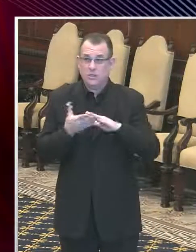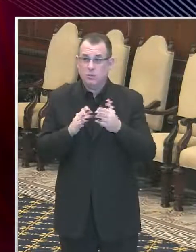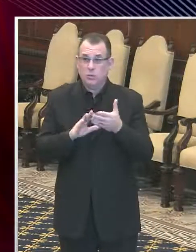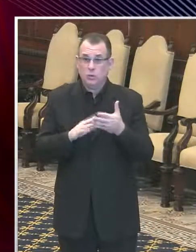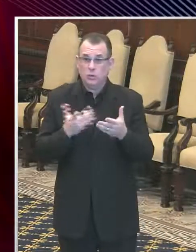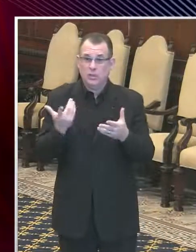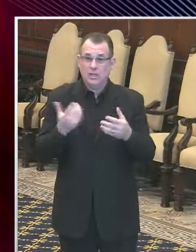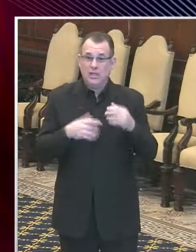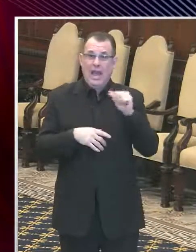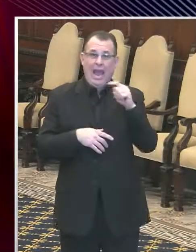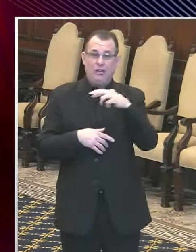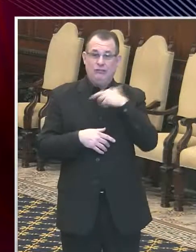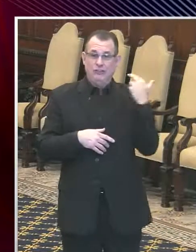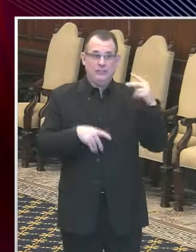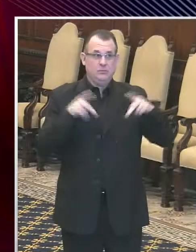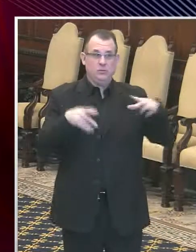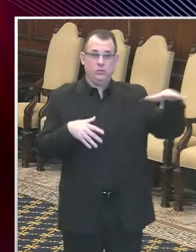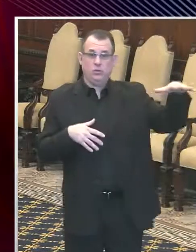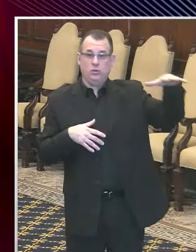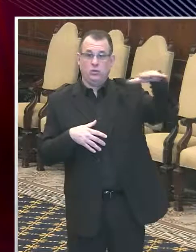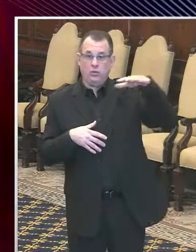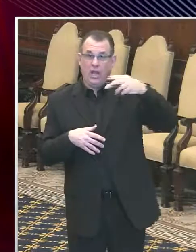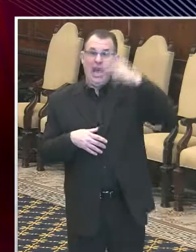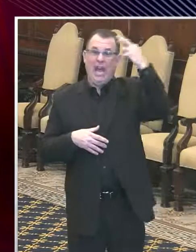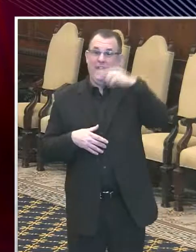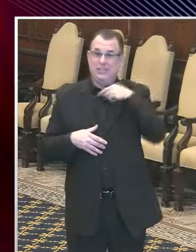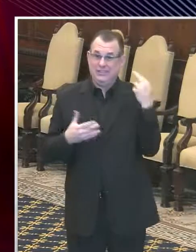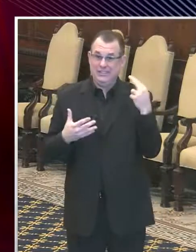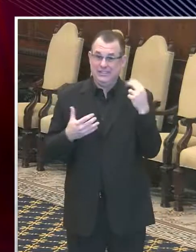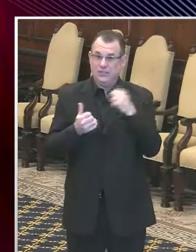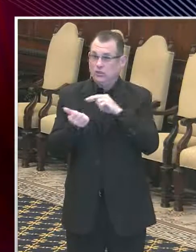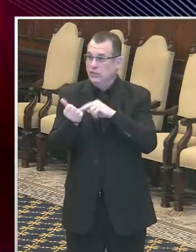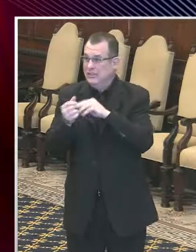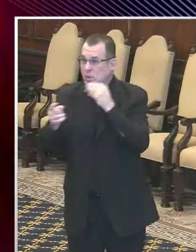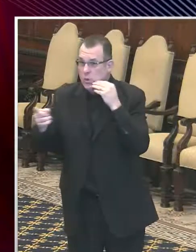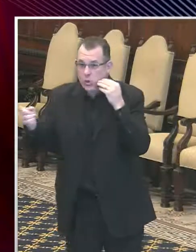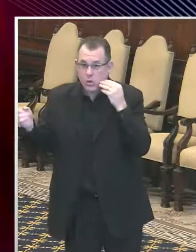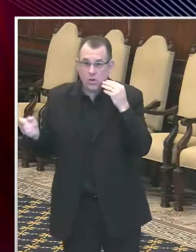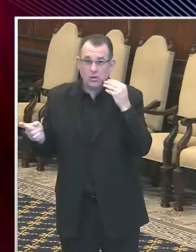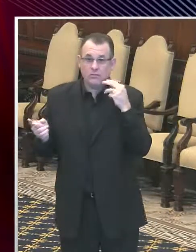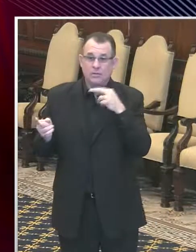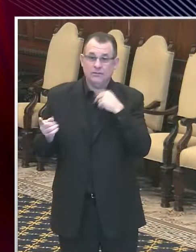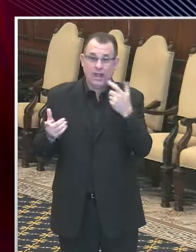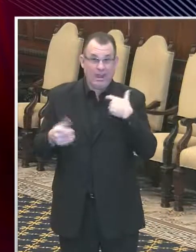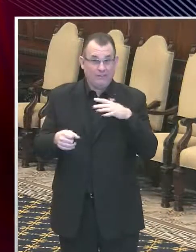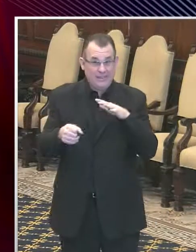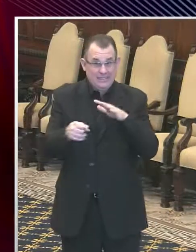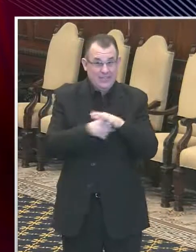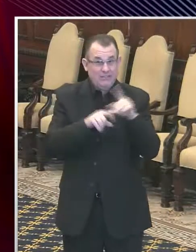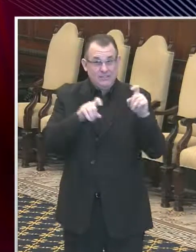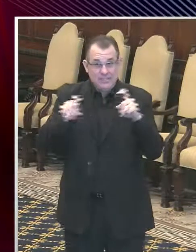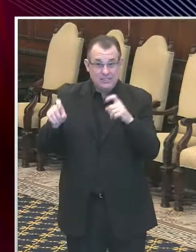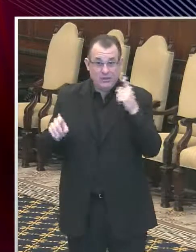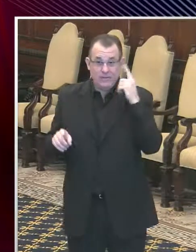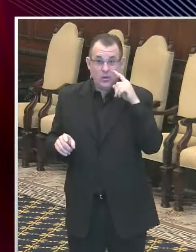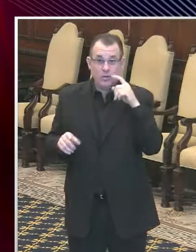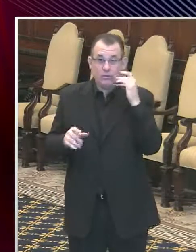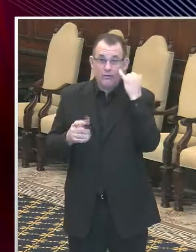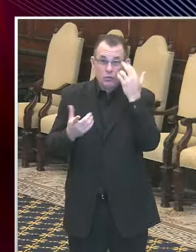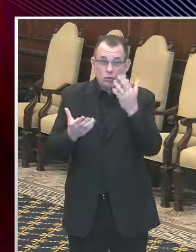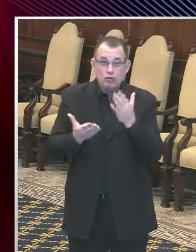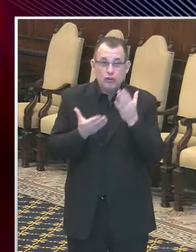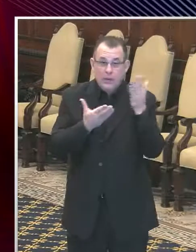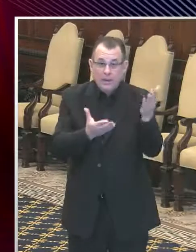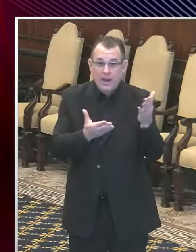at-risk people, those higher infections like nursing homes, if we have enough tests, would you recommend or create some type